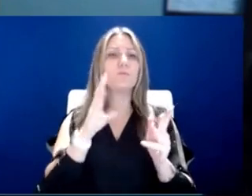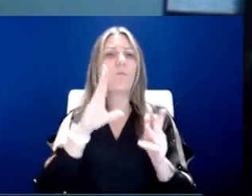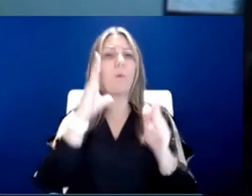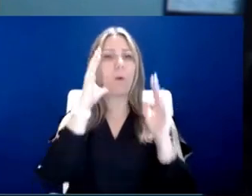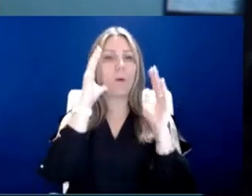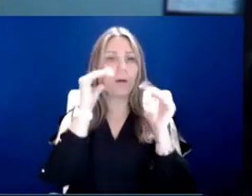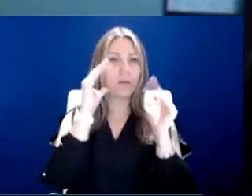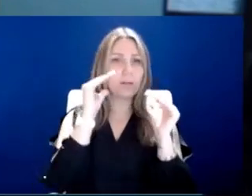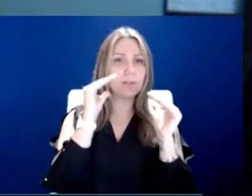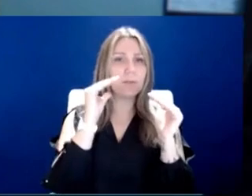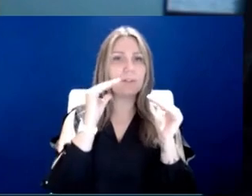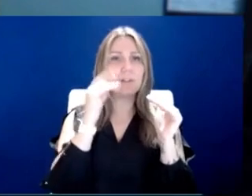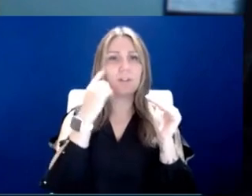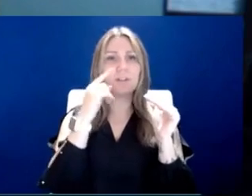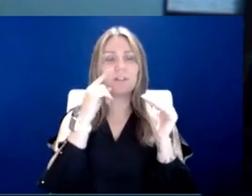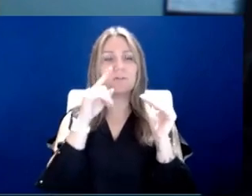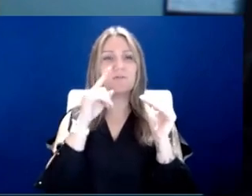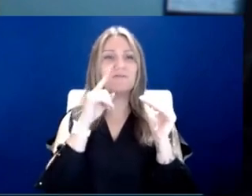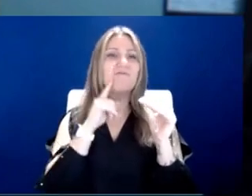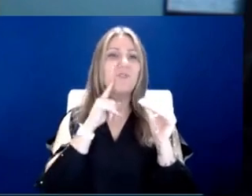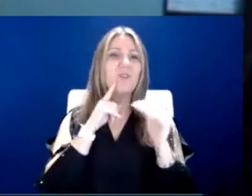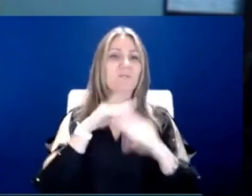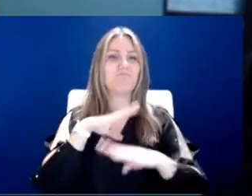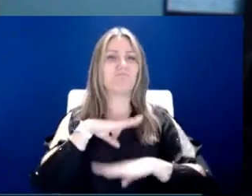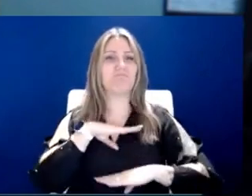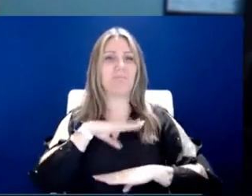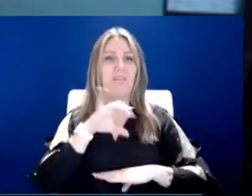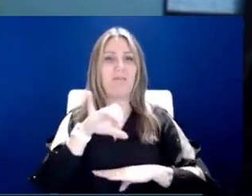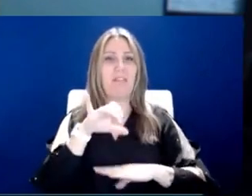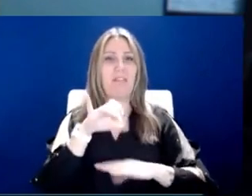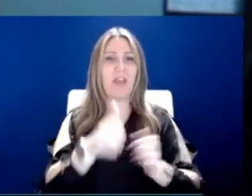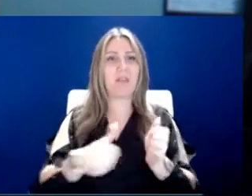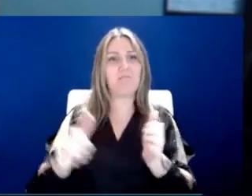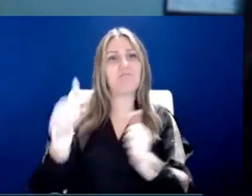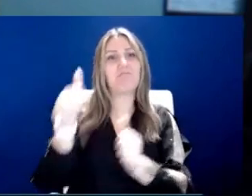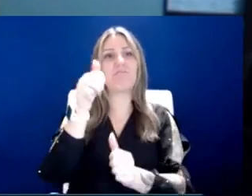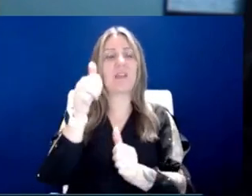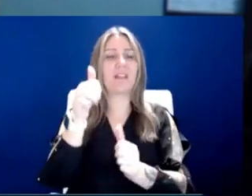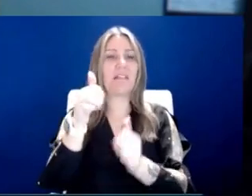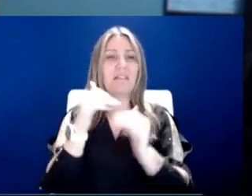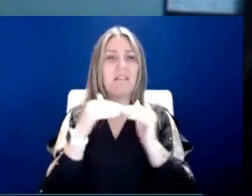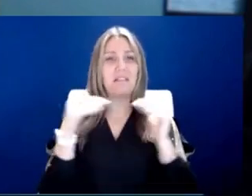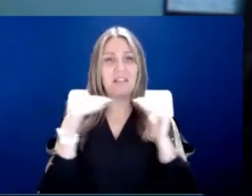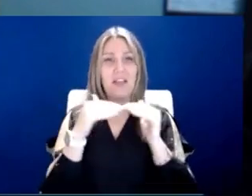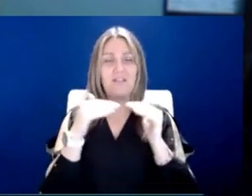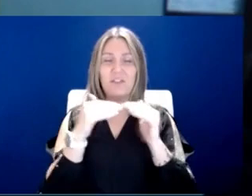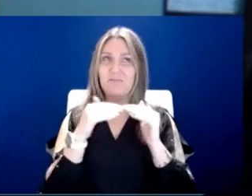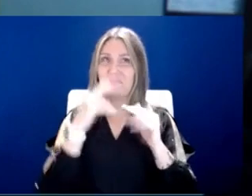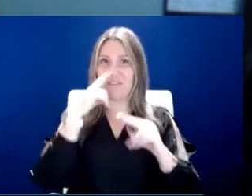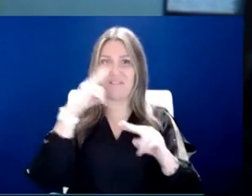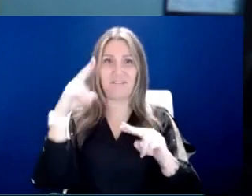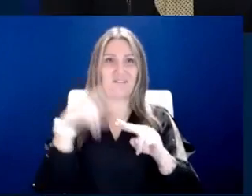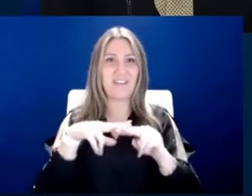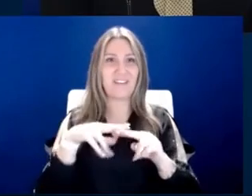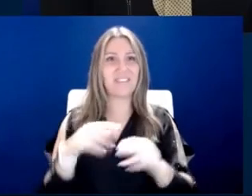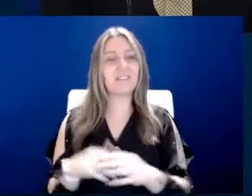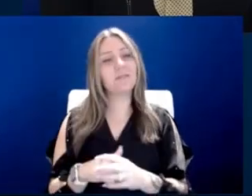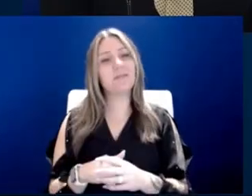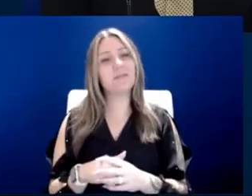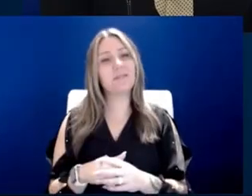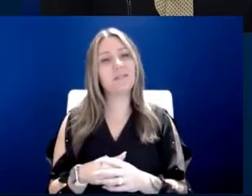to meet them at that elite level. And so it's been a blast. Well, let's talk about some of our